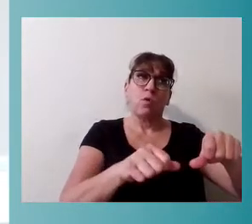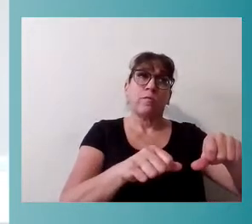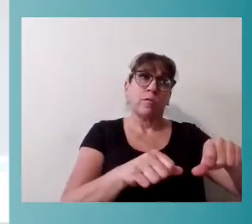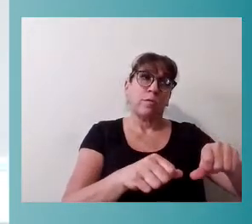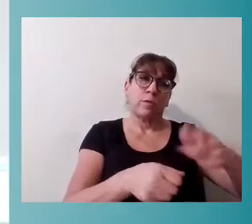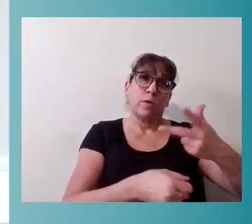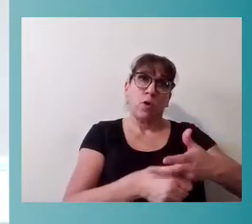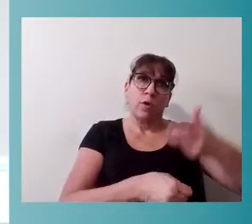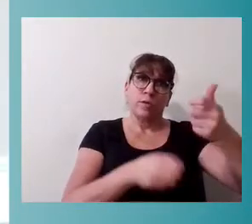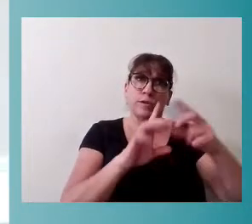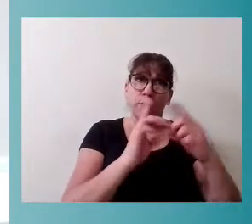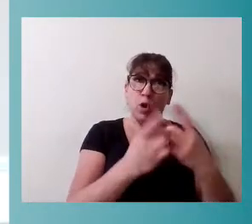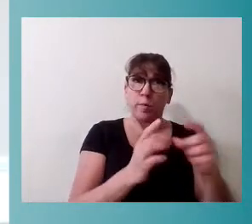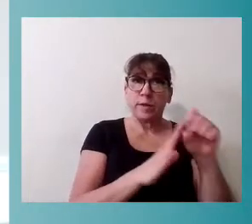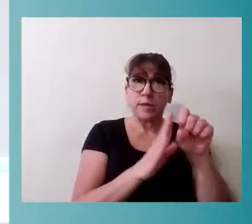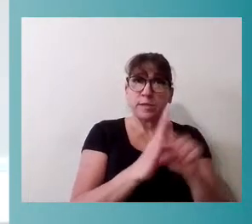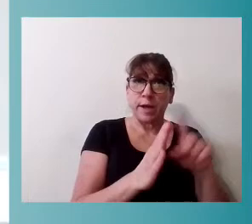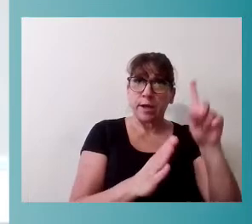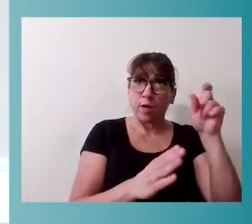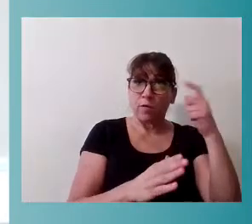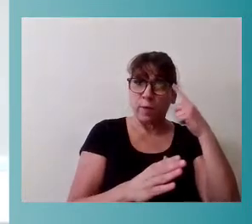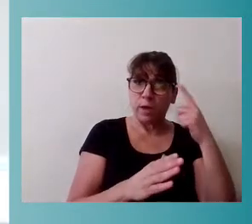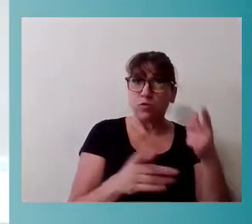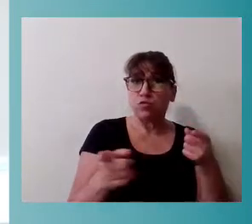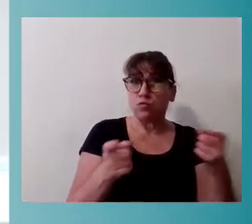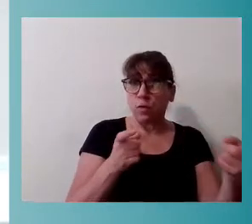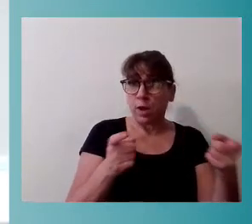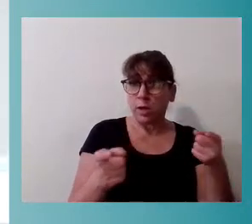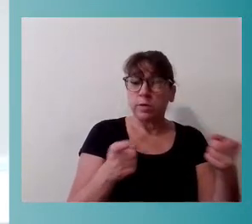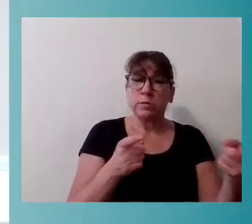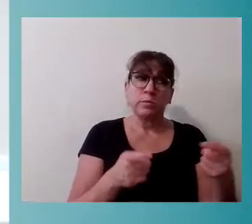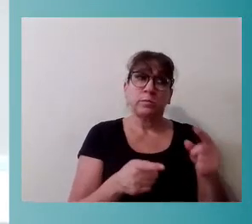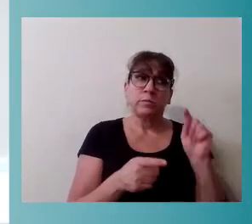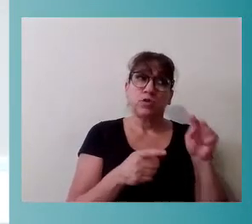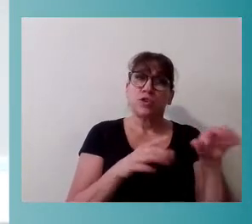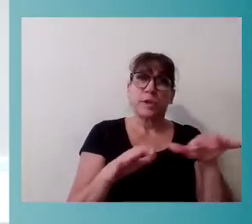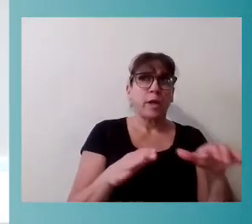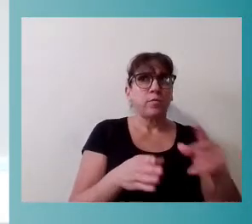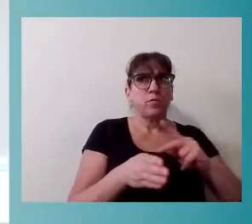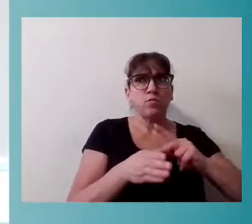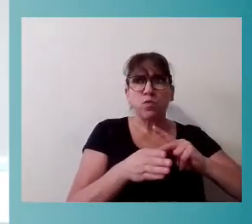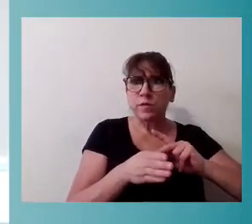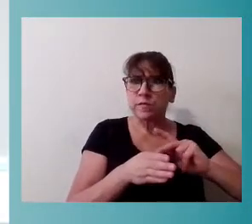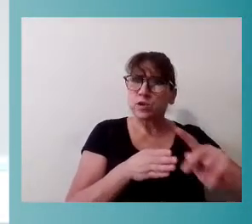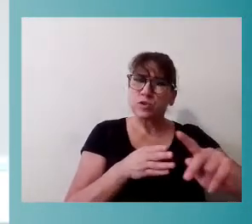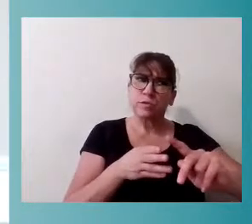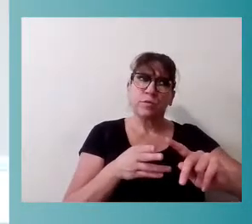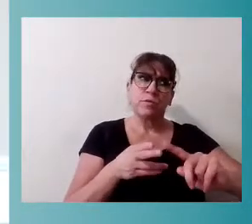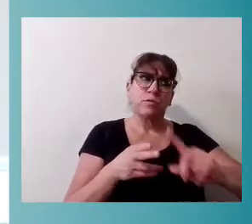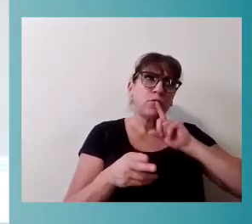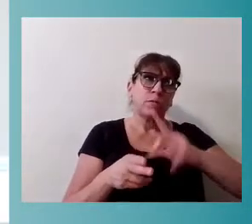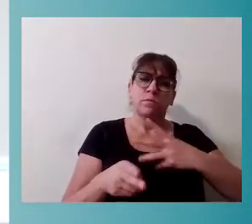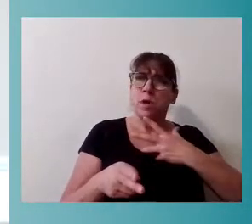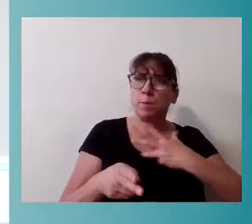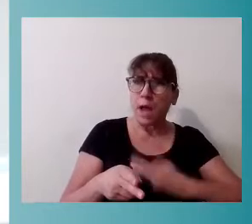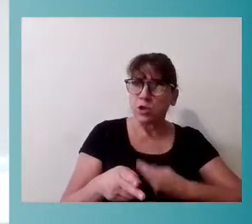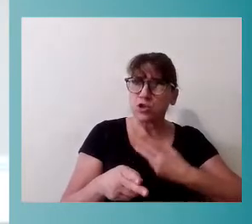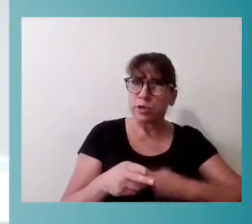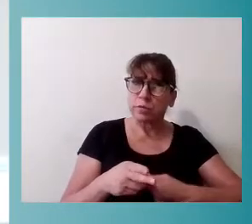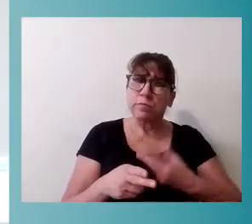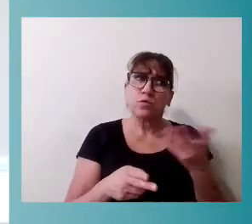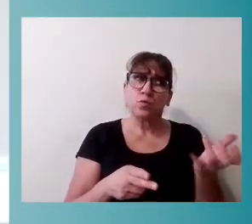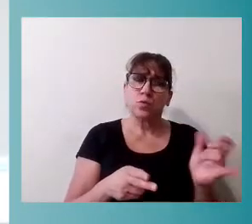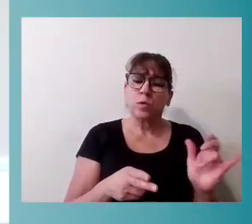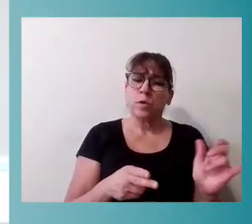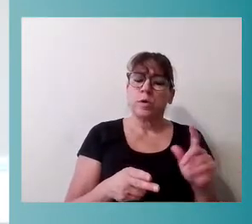hardest department in state government to run, and did it with such professionalism and such compassion. And if there's one